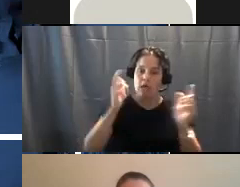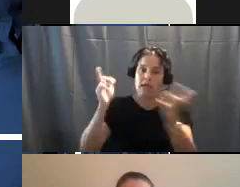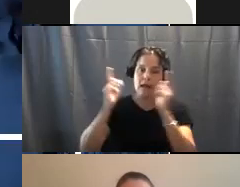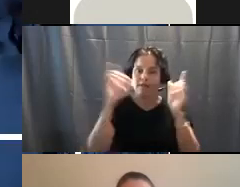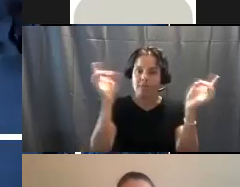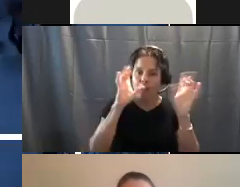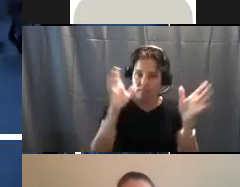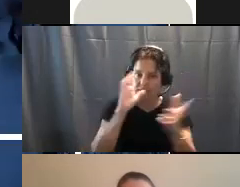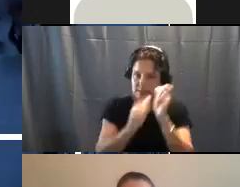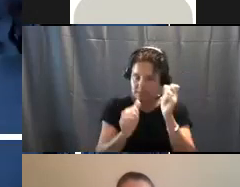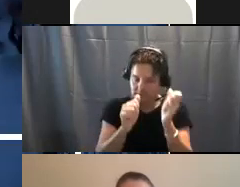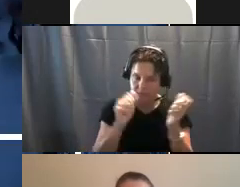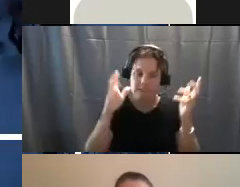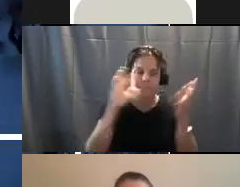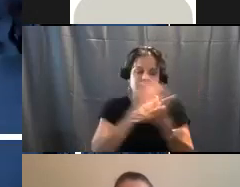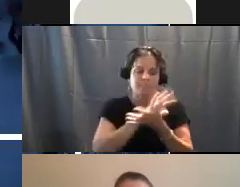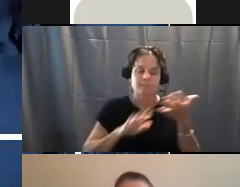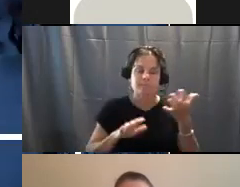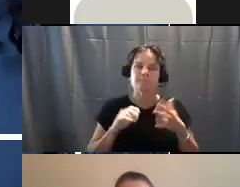Group on Uprooted